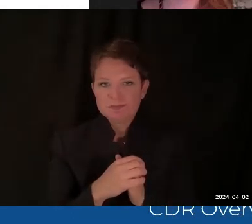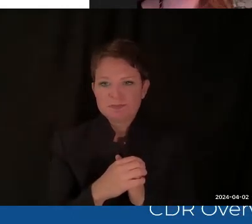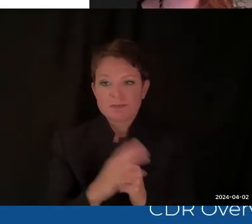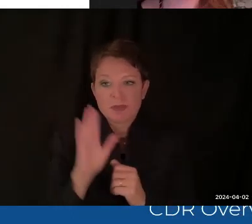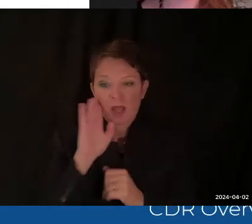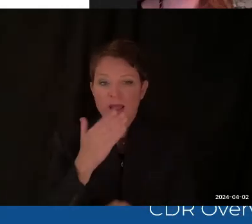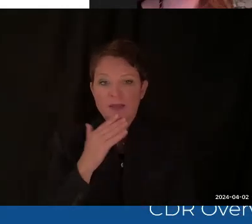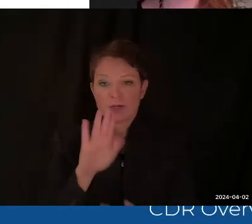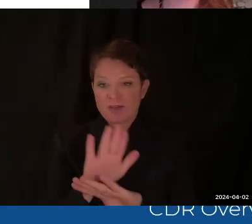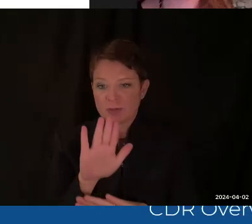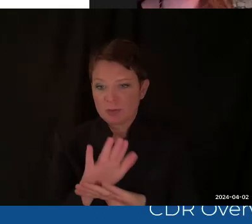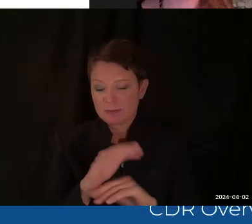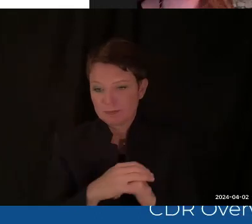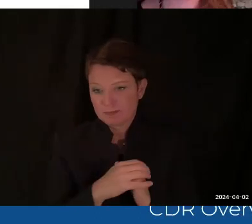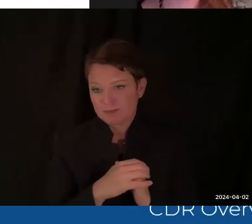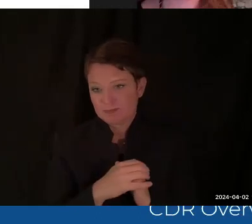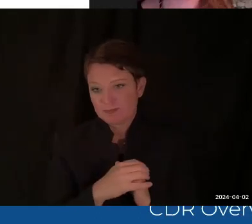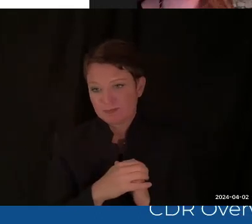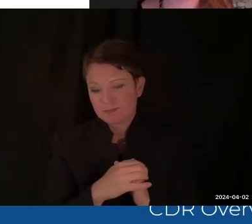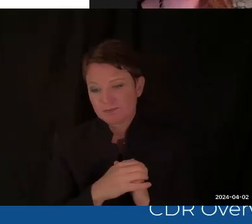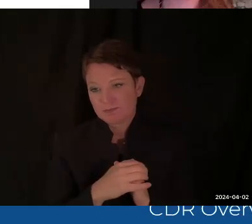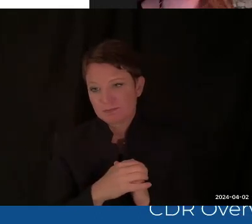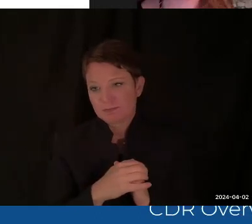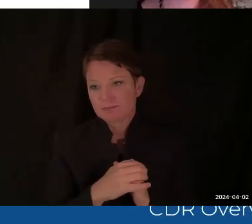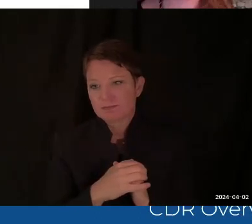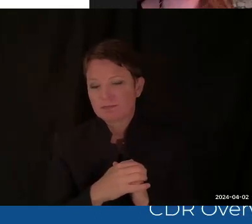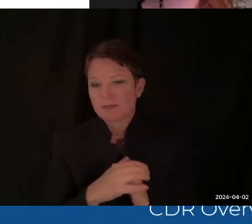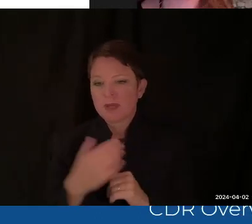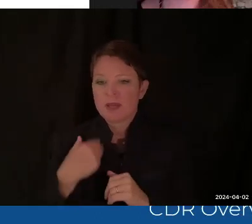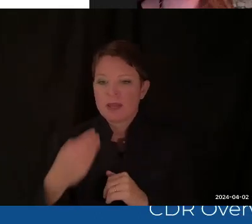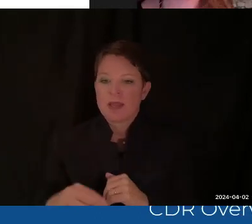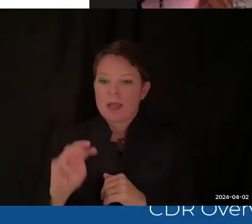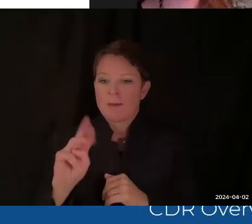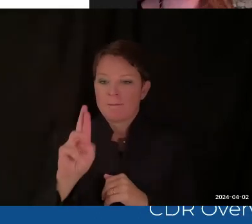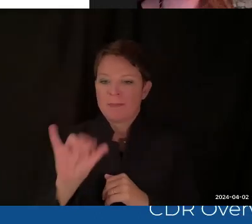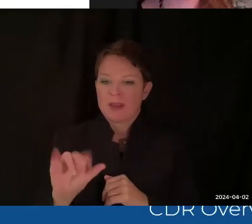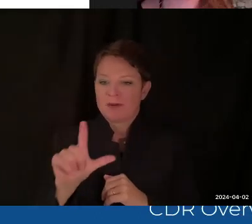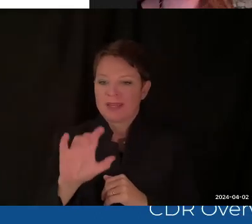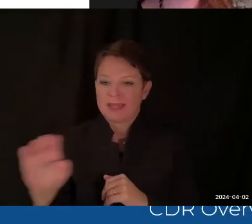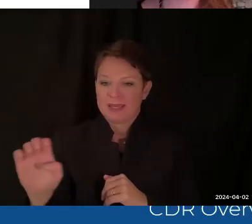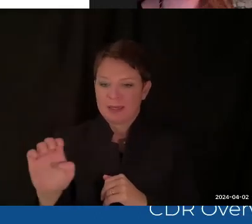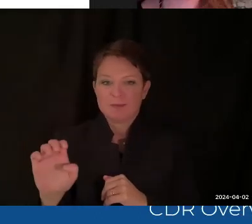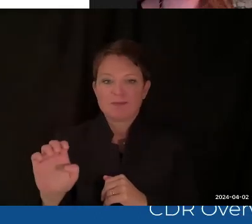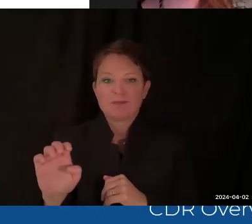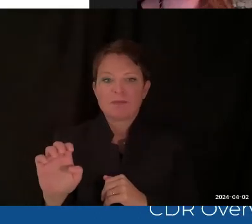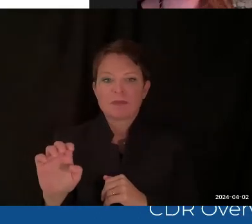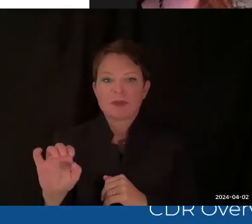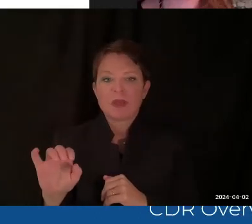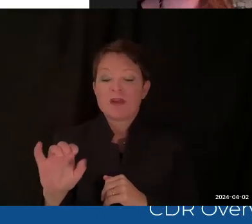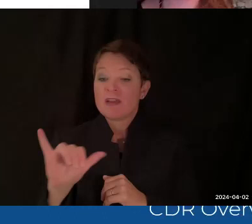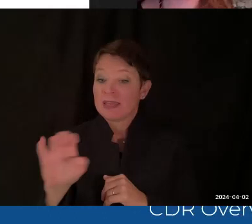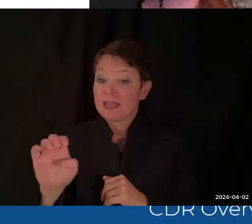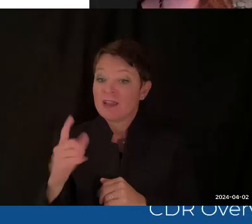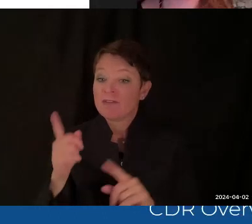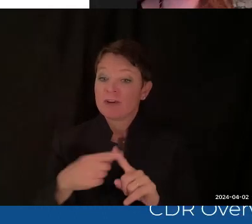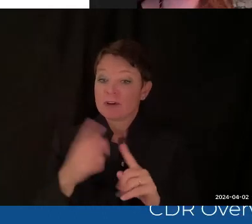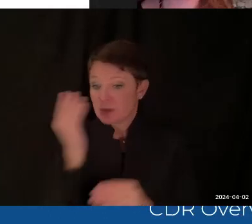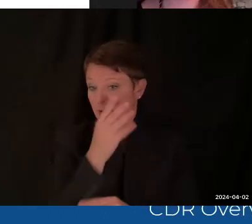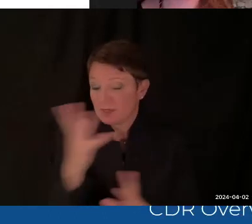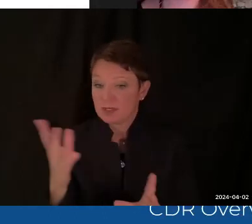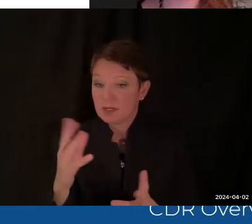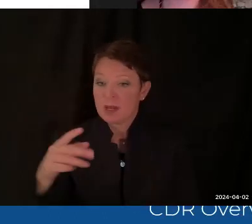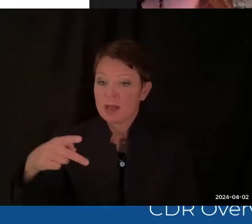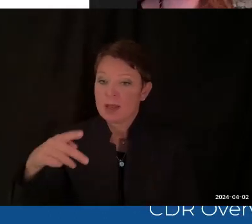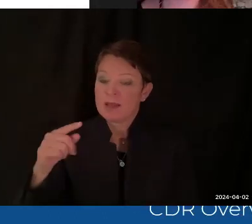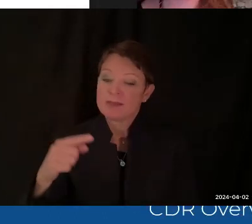Hi, good afternoon. Good afternoon. My name is Mary Yee. I'd like to first point out that the